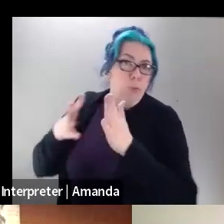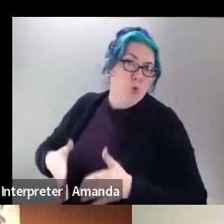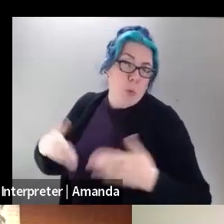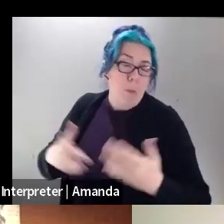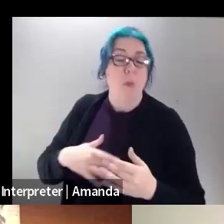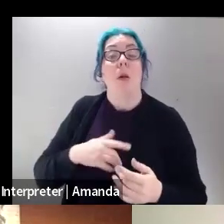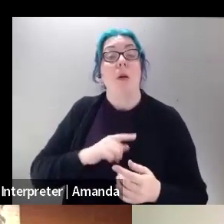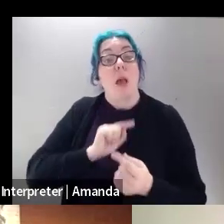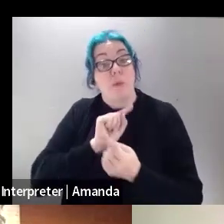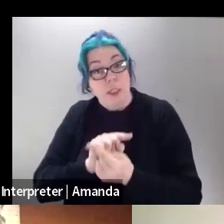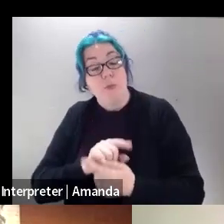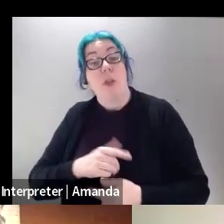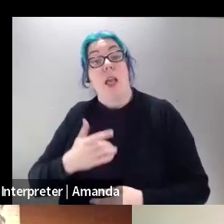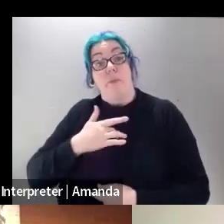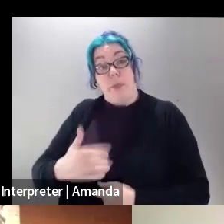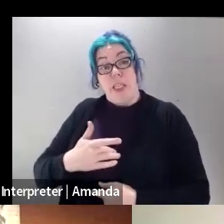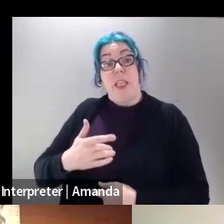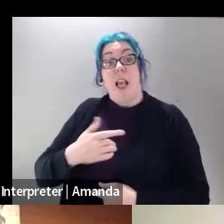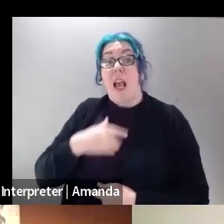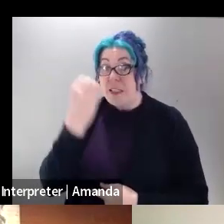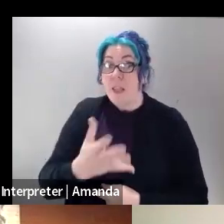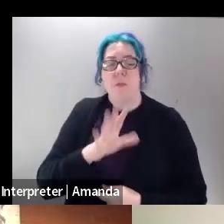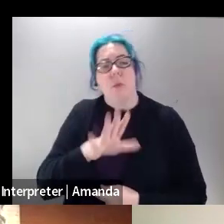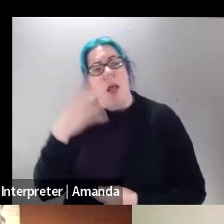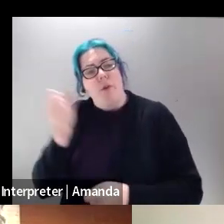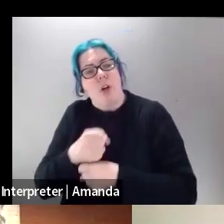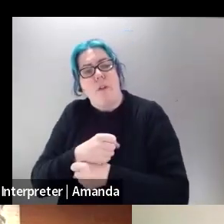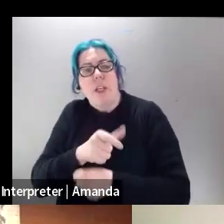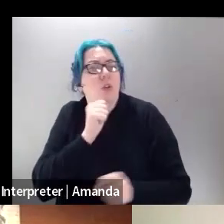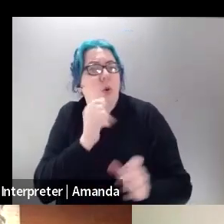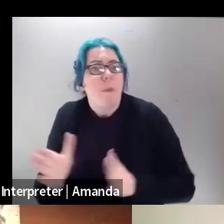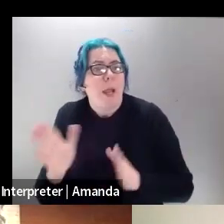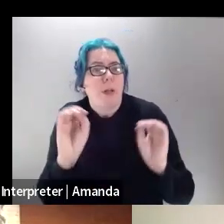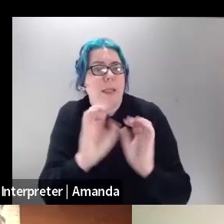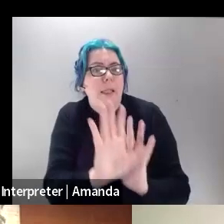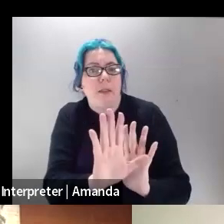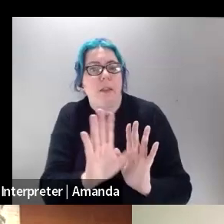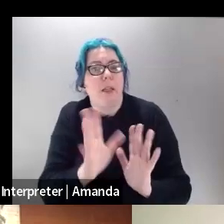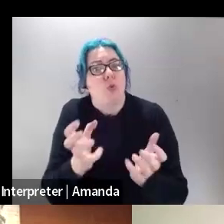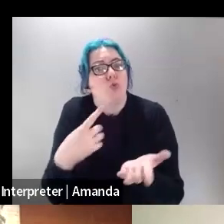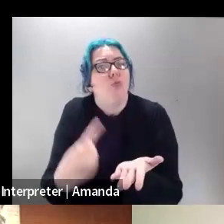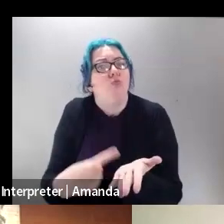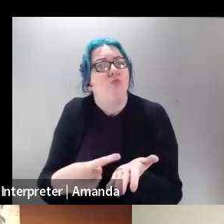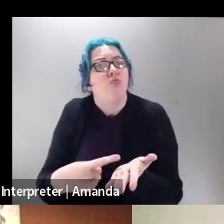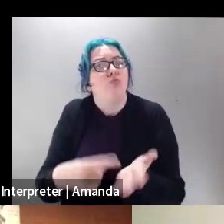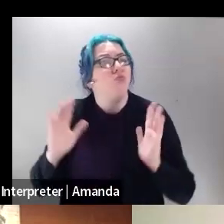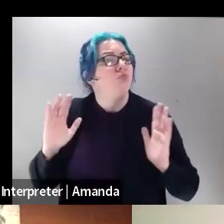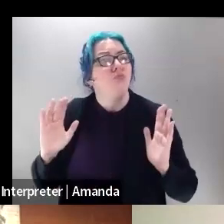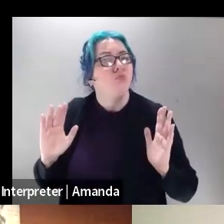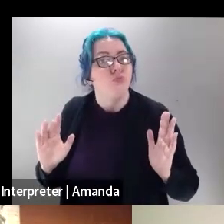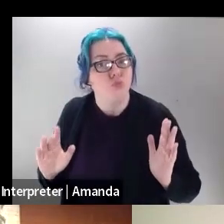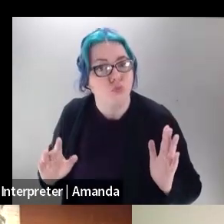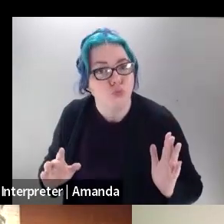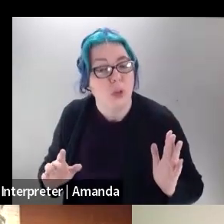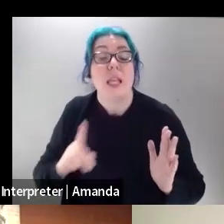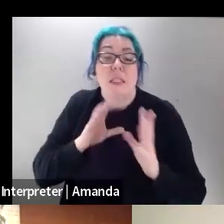ask the actor that I'm meeting with to not prepare anything. I will say right off the bat, if this really is a meeting